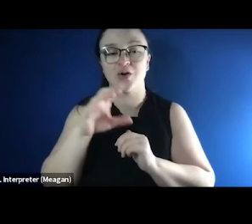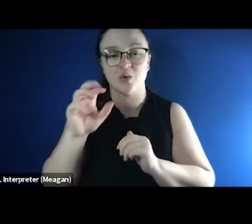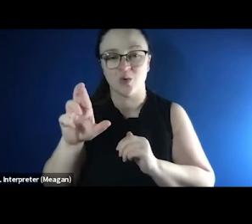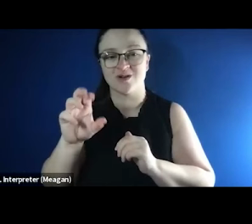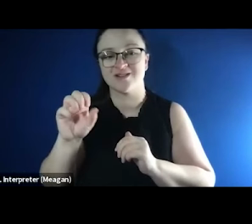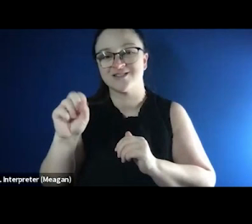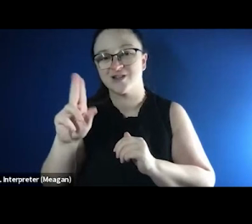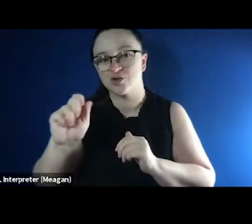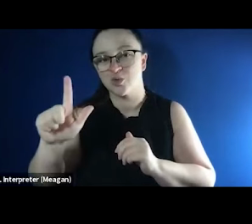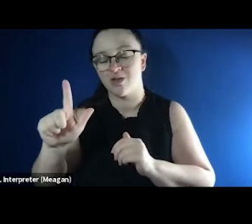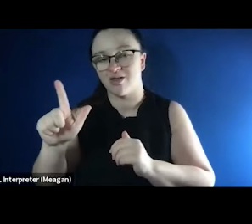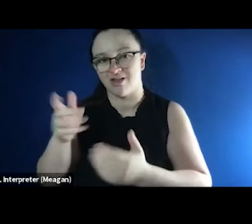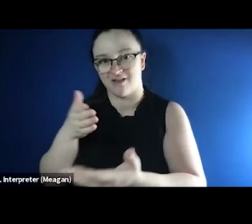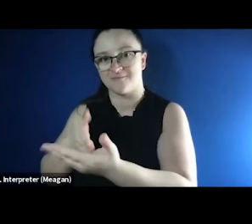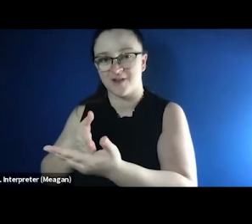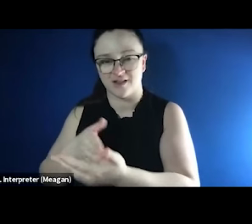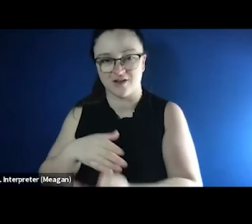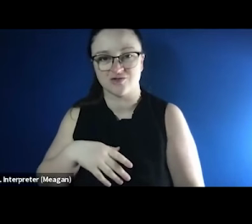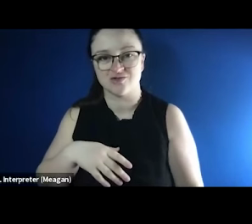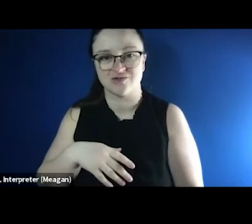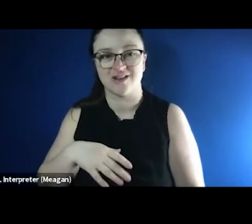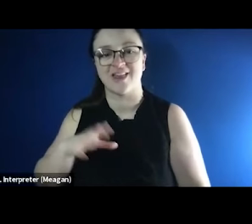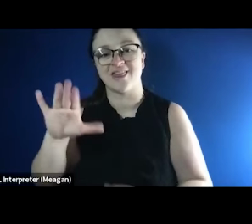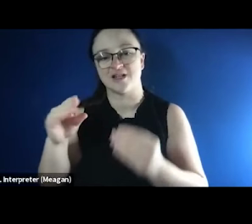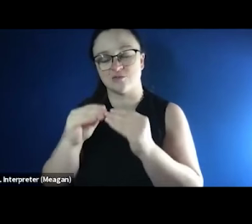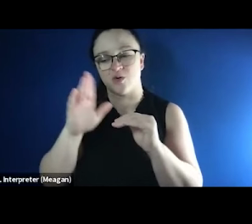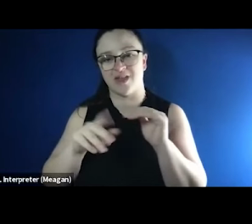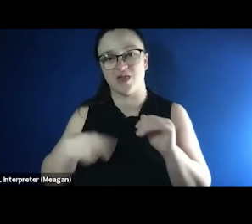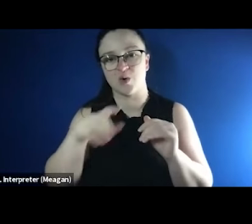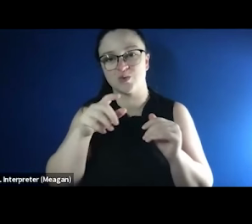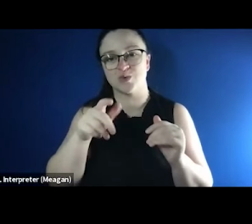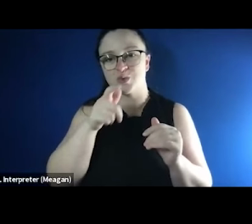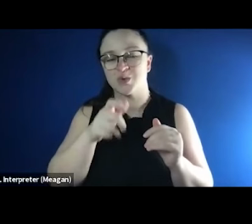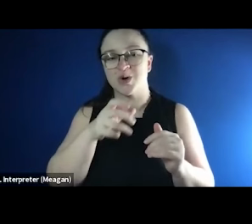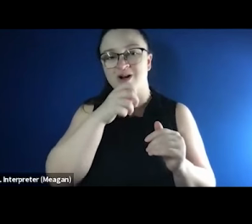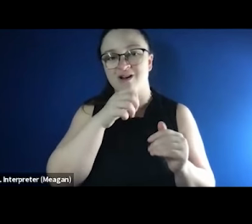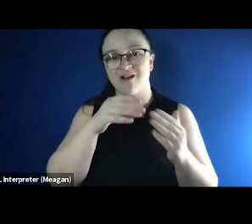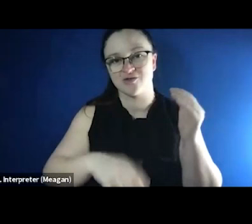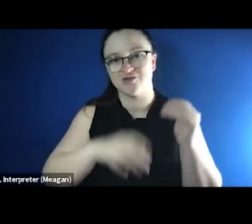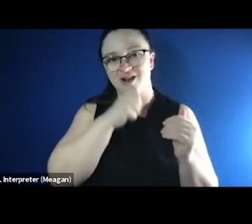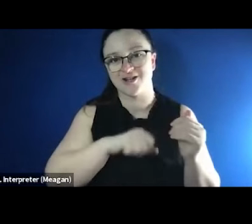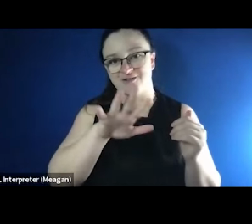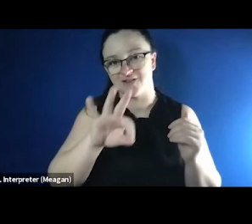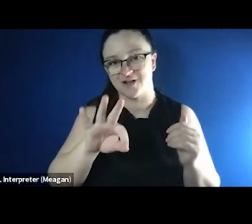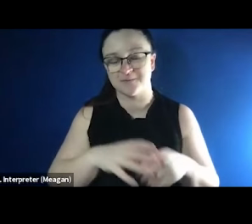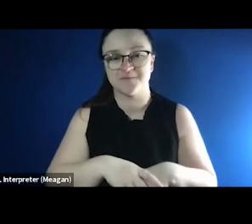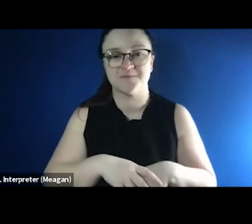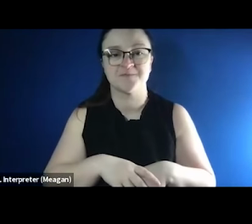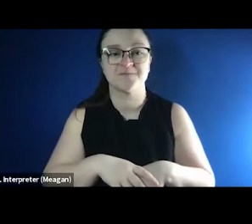significantly different way than those aged 59 or younger. Here in the older adults in Kentucky State Prisons